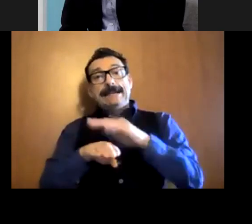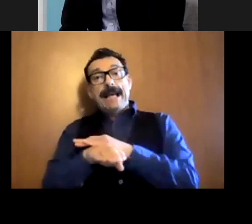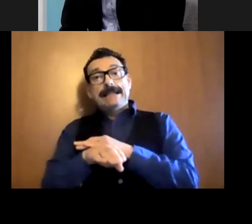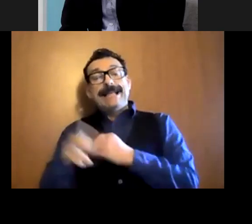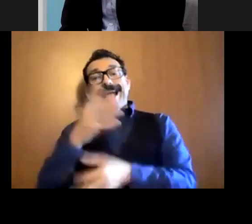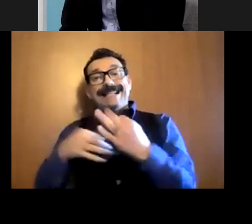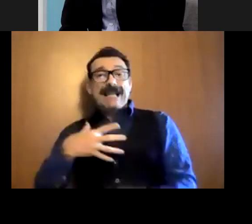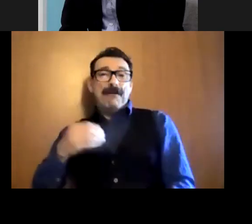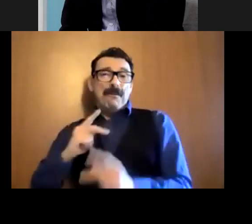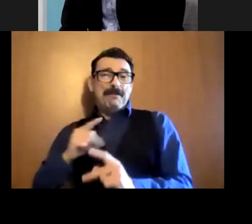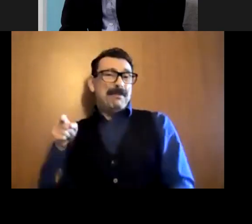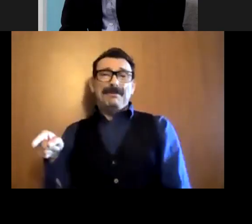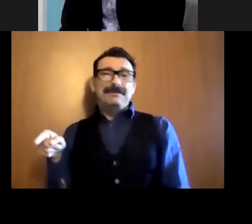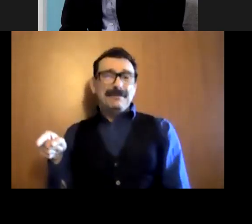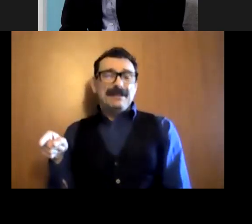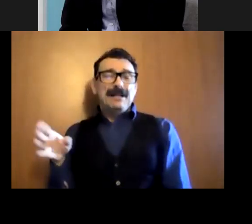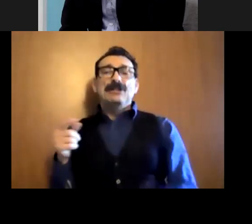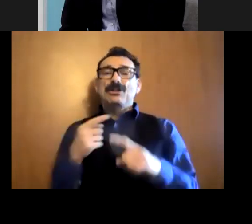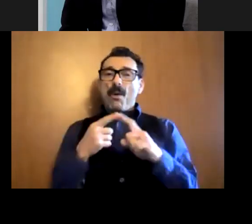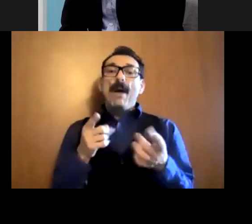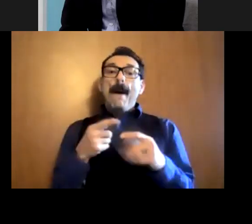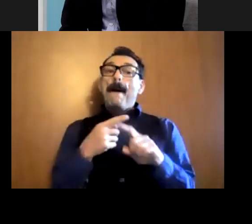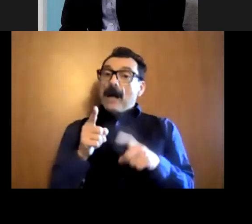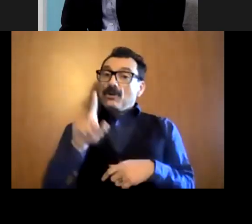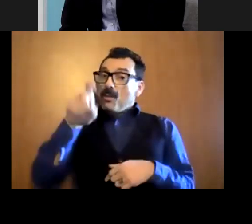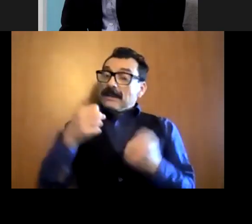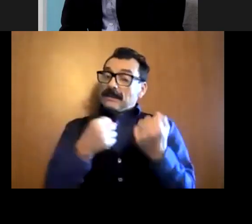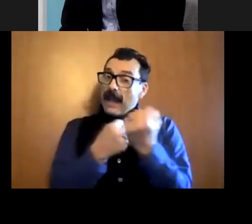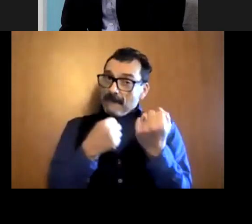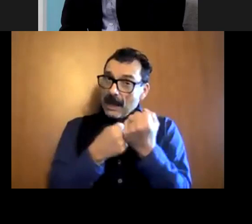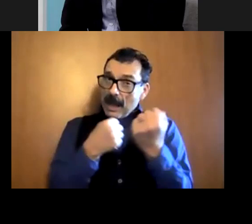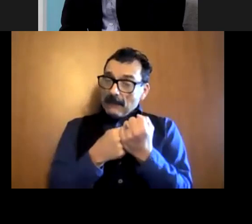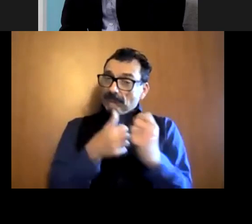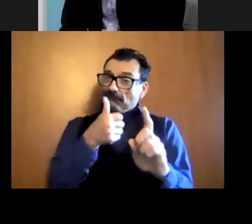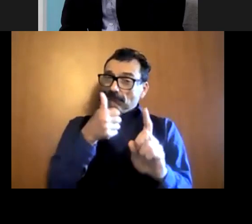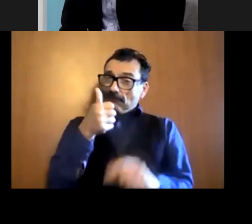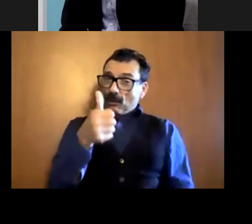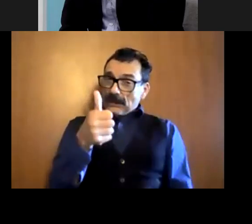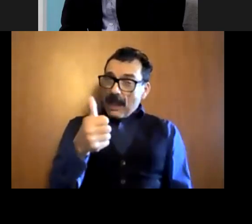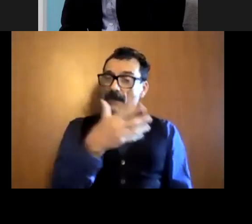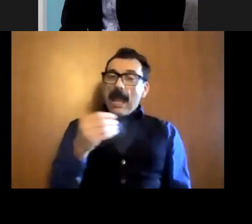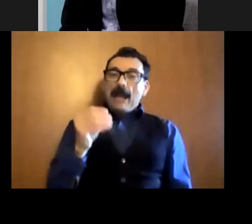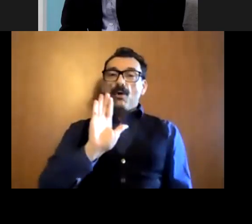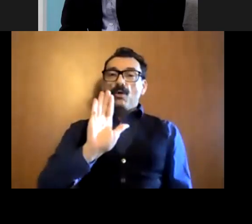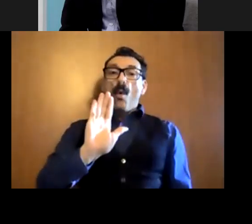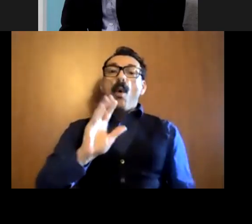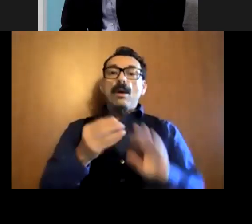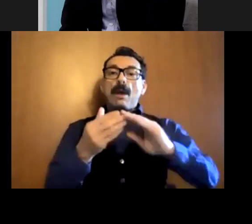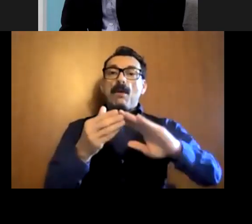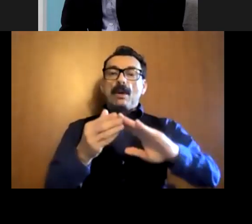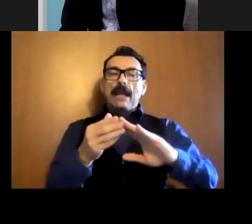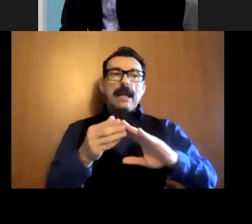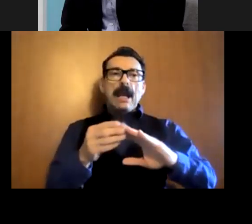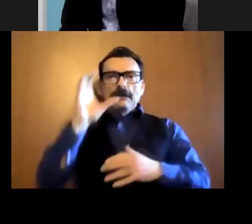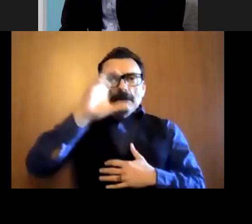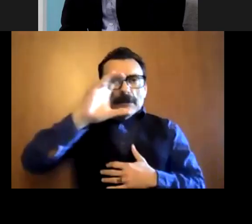programs that are focused on that, but you're going to have to advocate for yourself and your community as well. And so, finding out where you can get vaccinated, where you can help